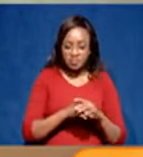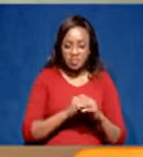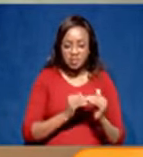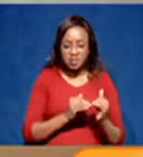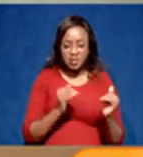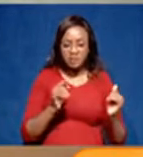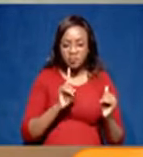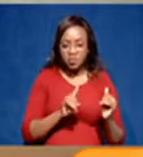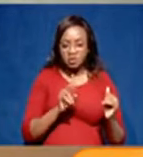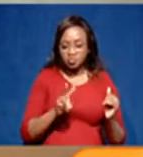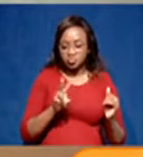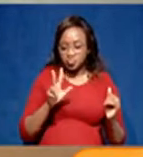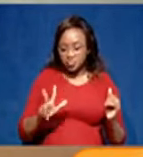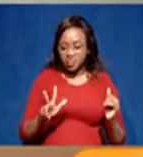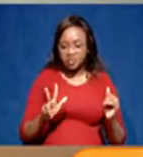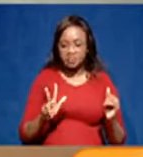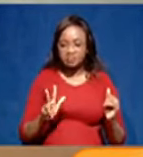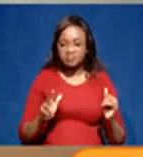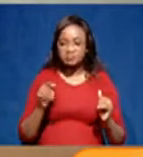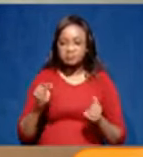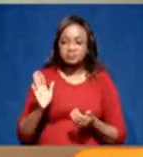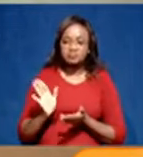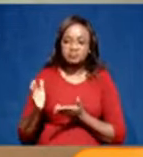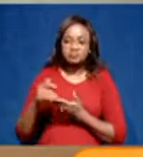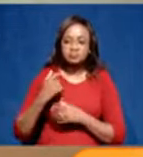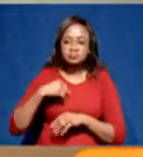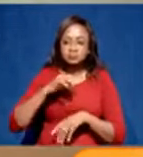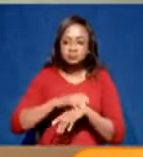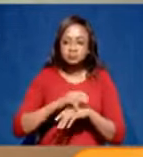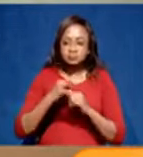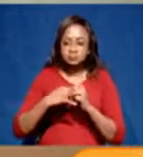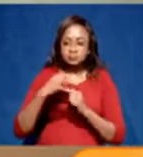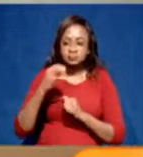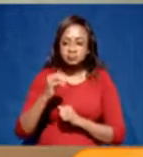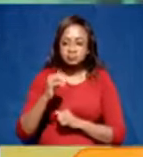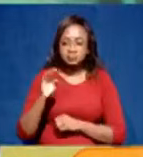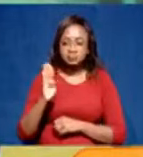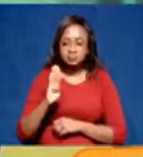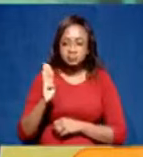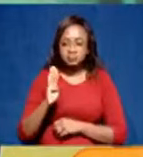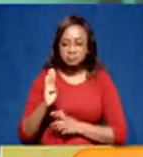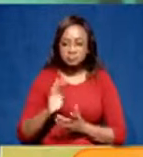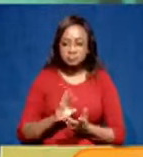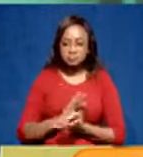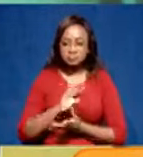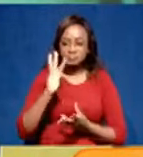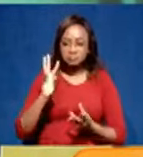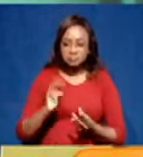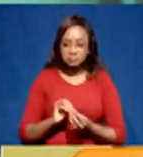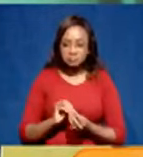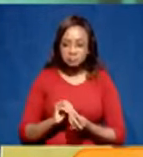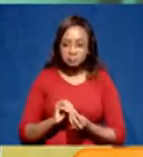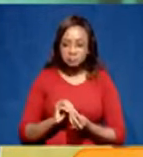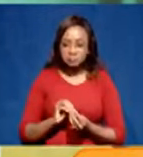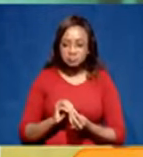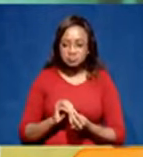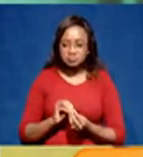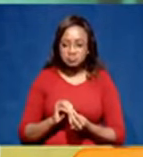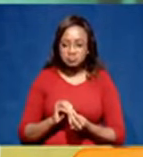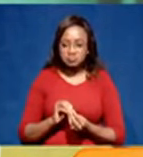level 1, 2, up to 3, is a projection of about 80 billion. So that's how much is that? 266